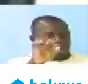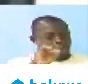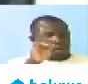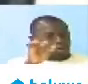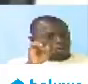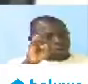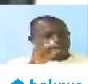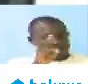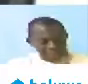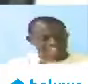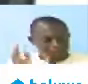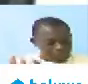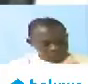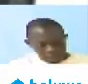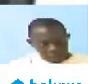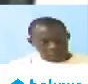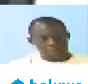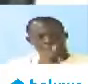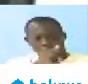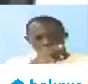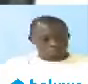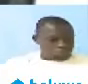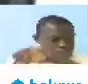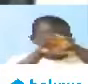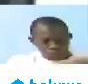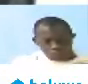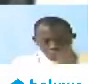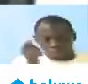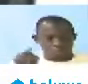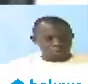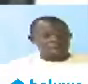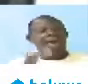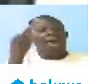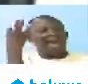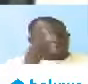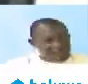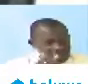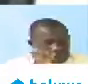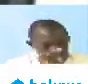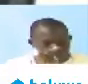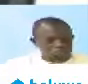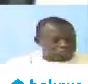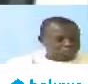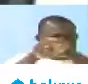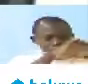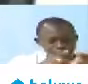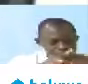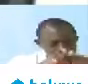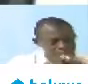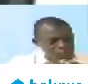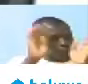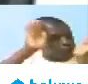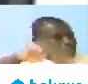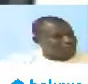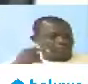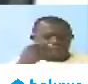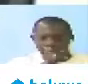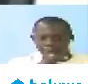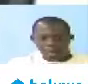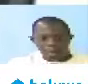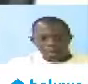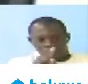And if he takes you away, Balutula jele, he will leave you there. And Waltuna Murno Lana. And you cannot come back here. Bakomza